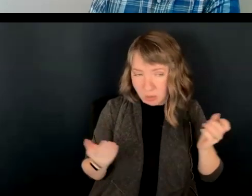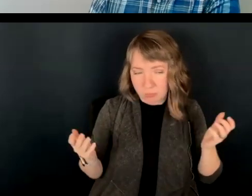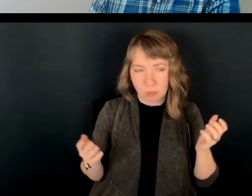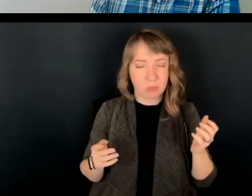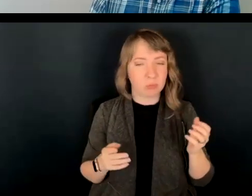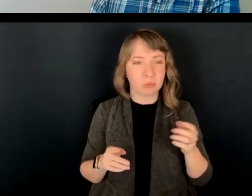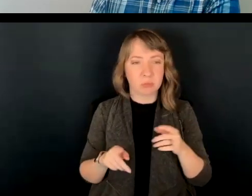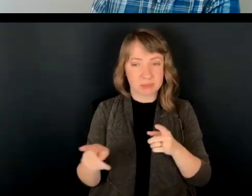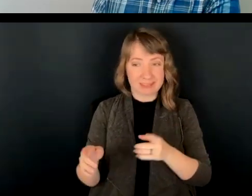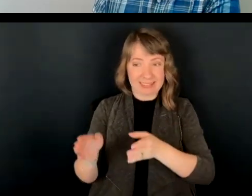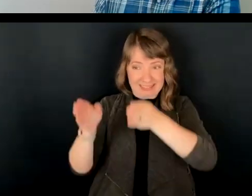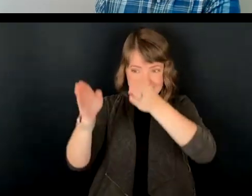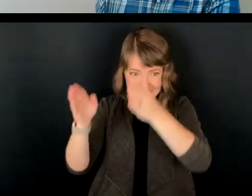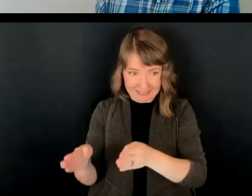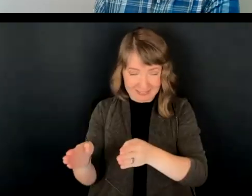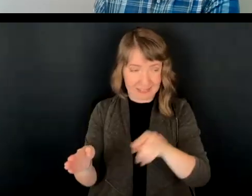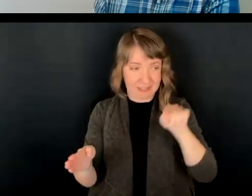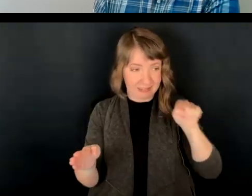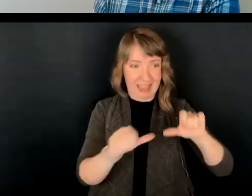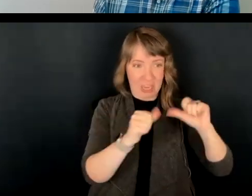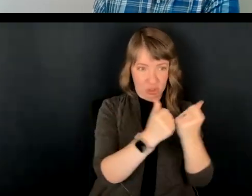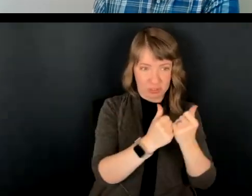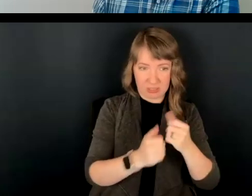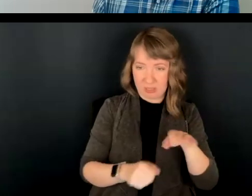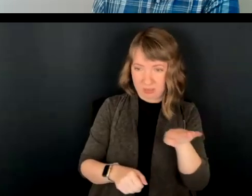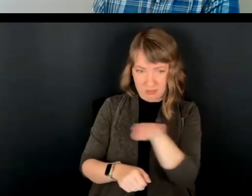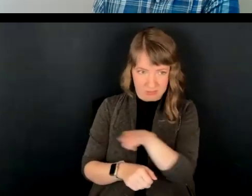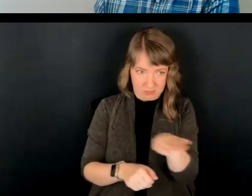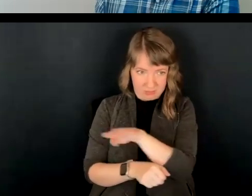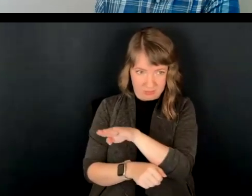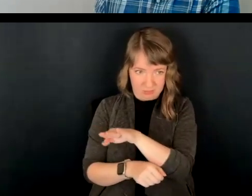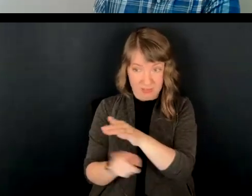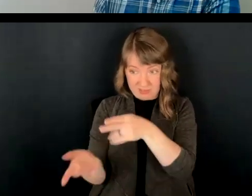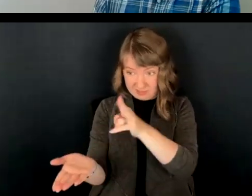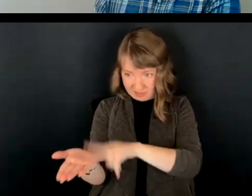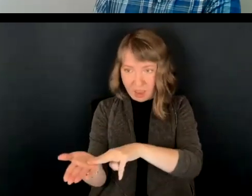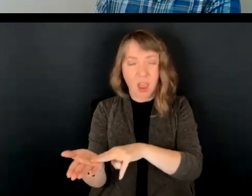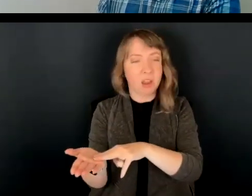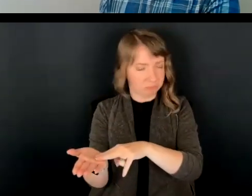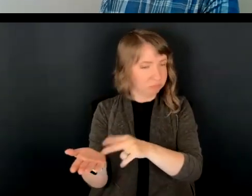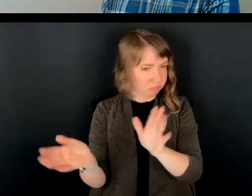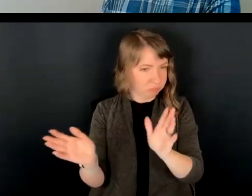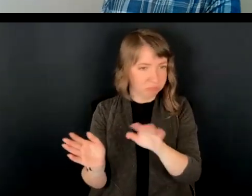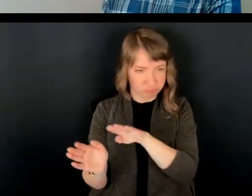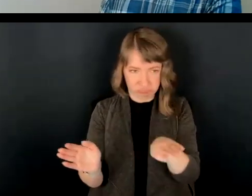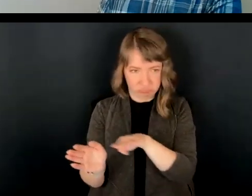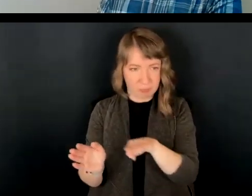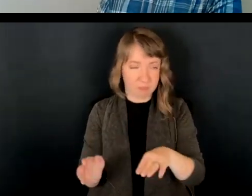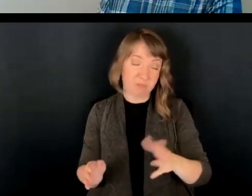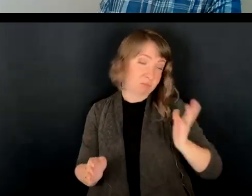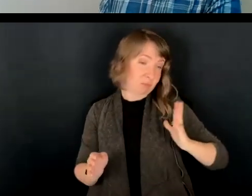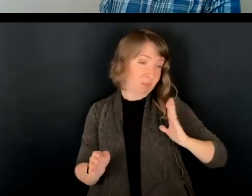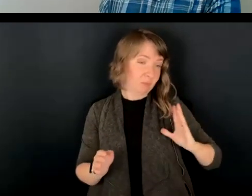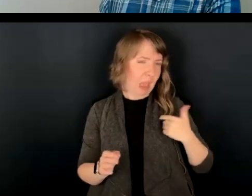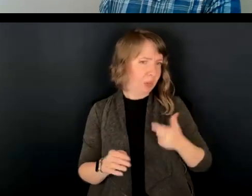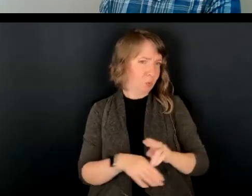individual and the agency when they sign those. So I'm not sure, but that was the process we used. I had to use a